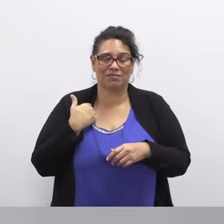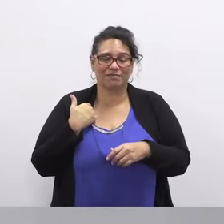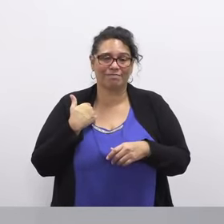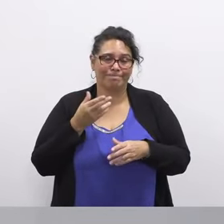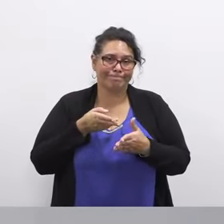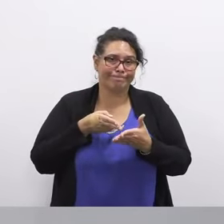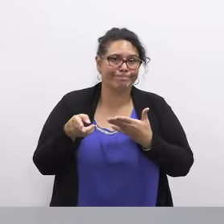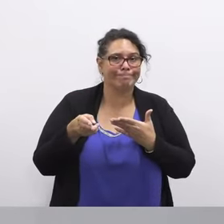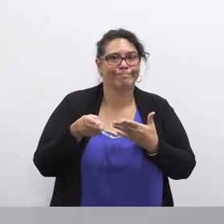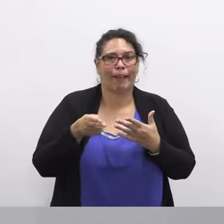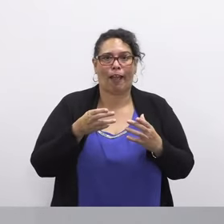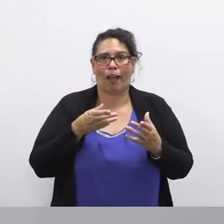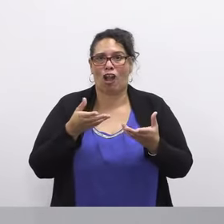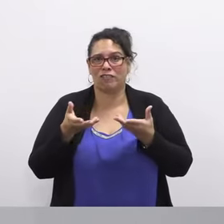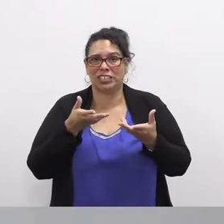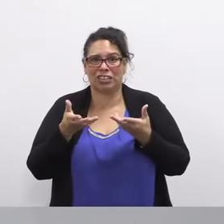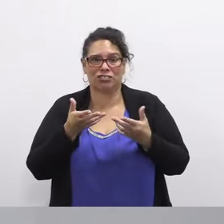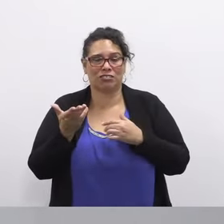last couple of weeks with our